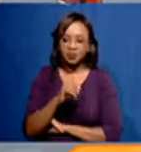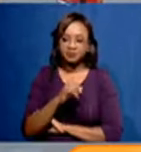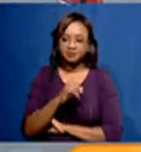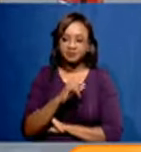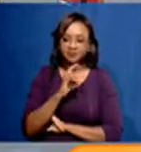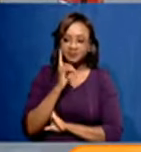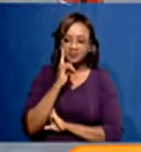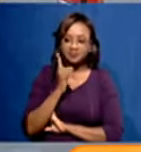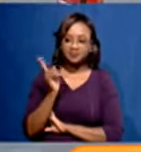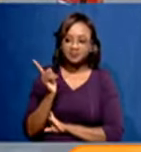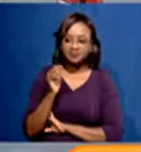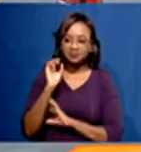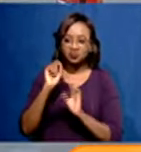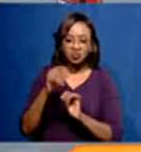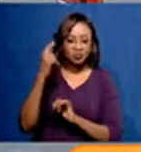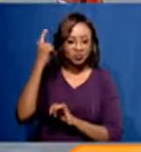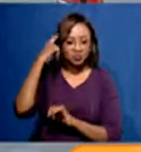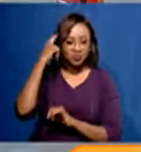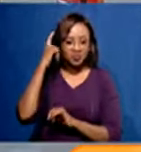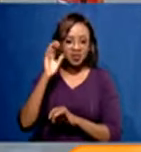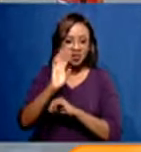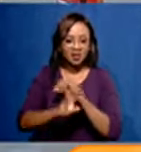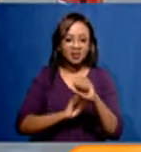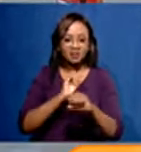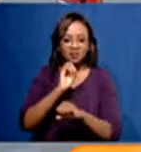like a figure straight out of Star Trek.